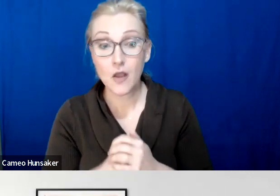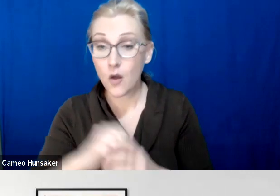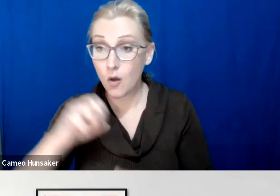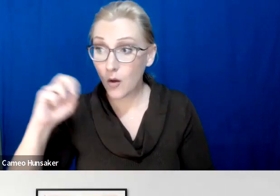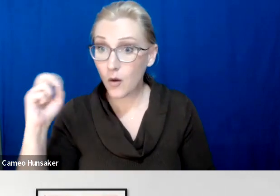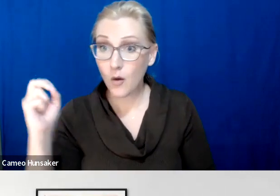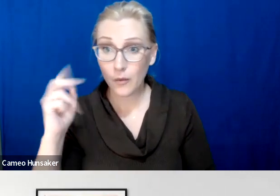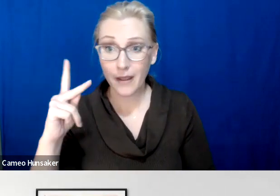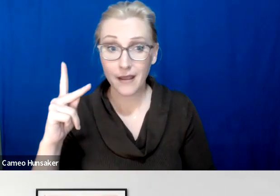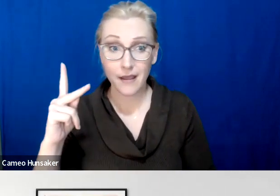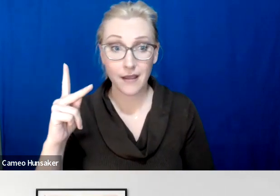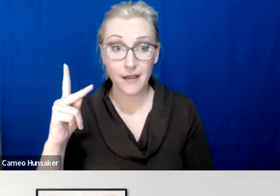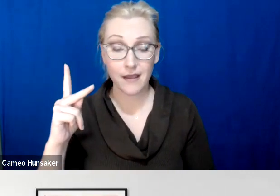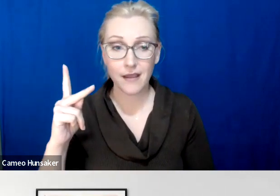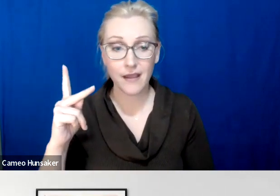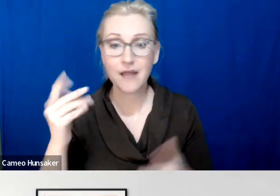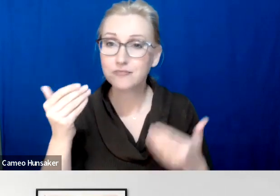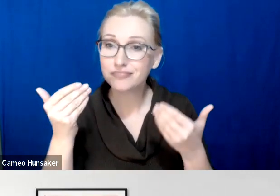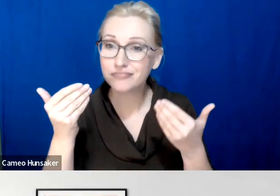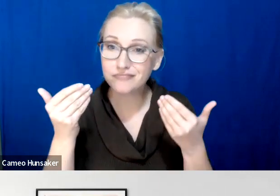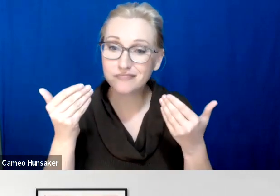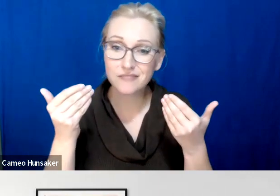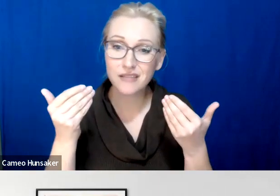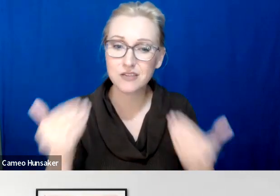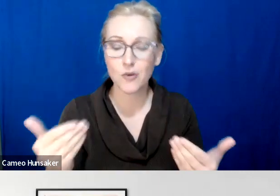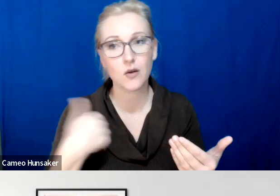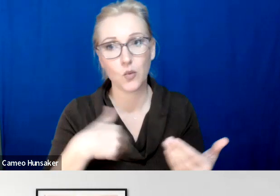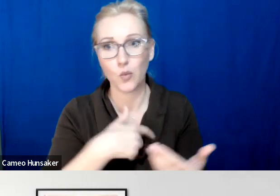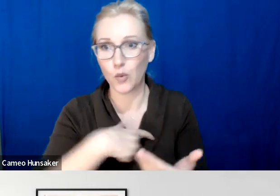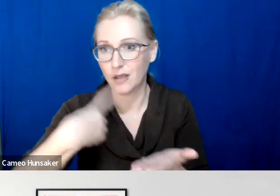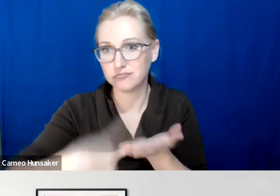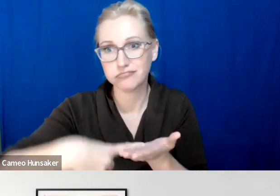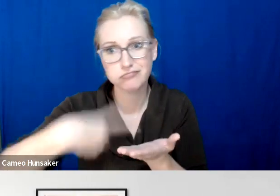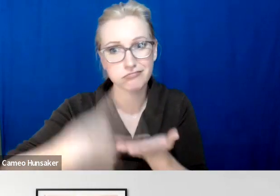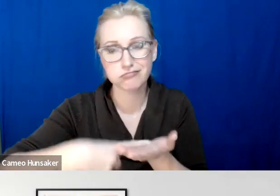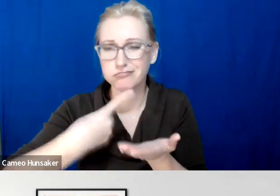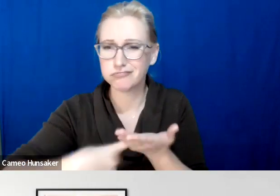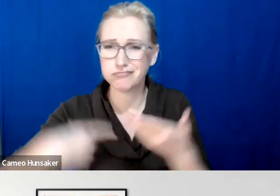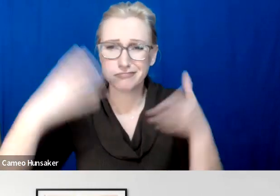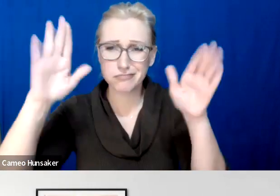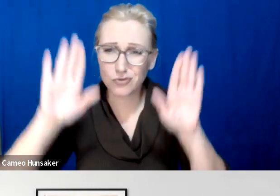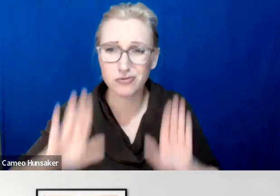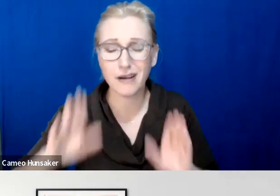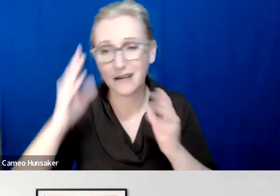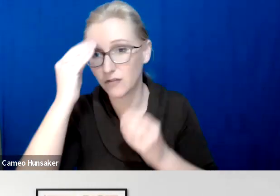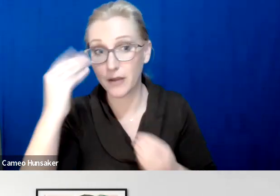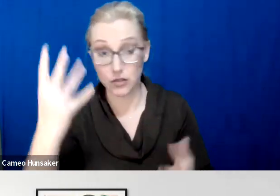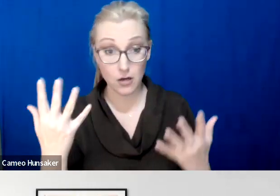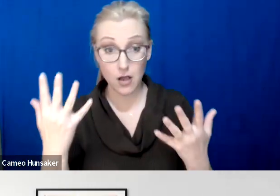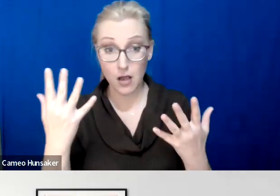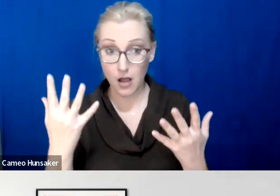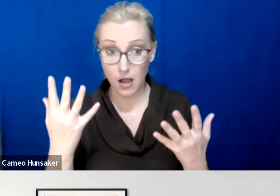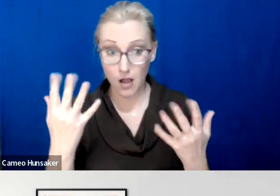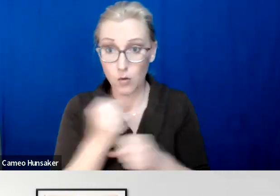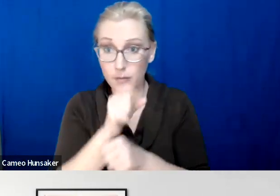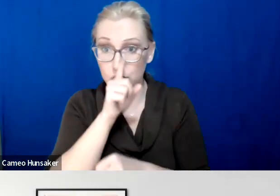Okay, let's go ahead. We've covered some great information, and I want to make sure that we allot some time